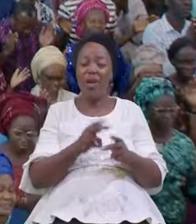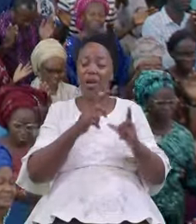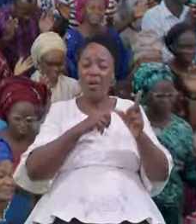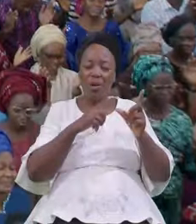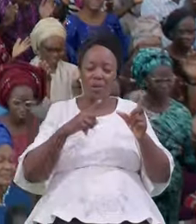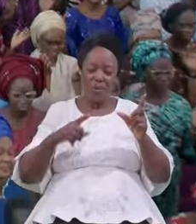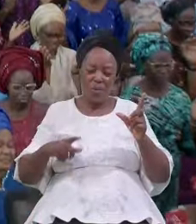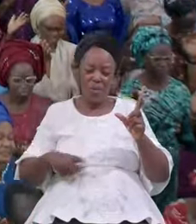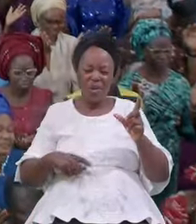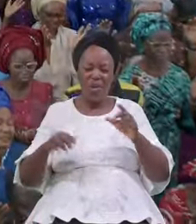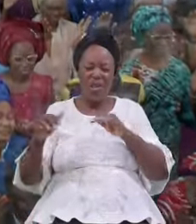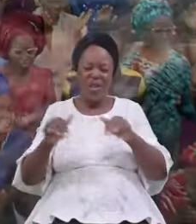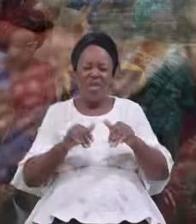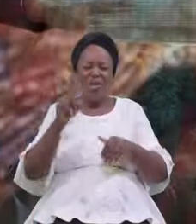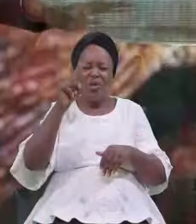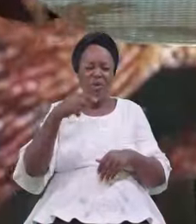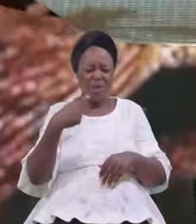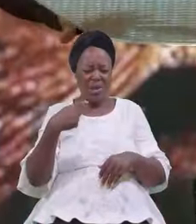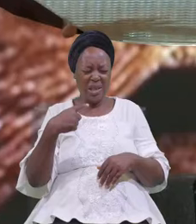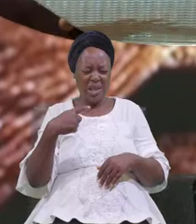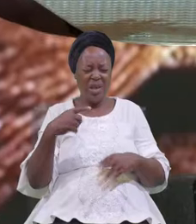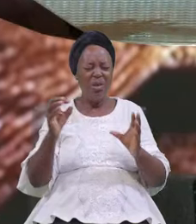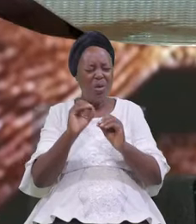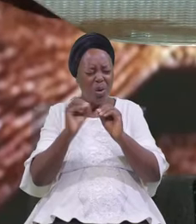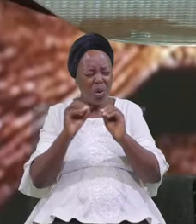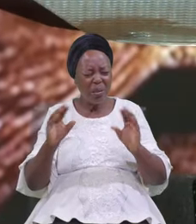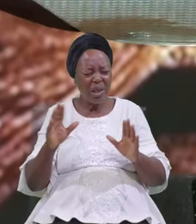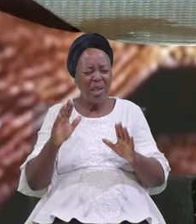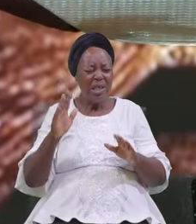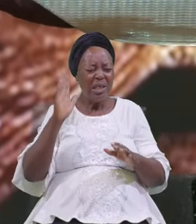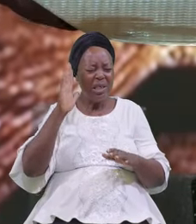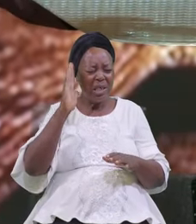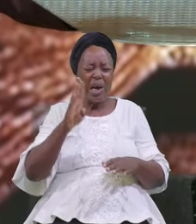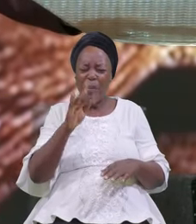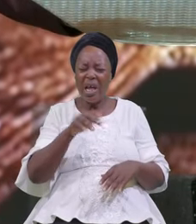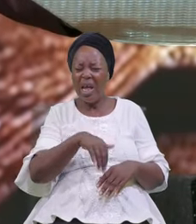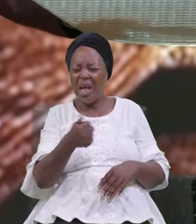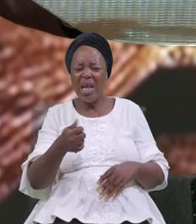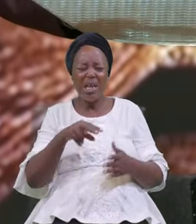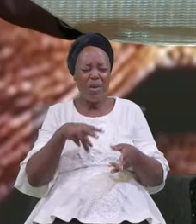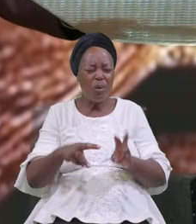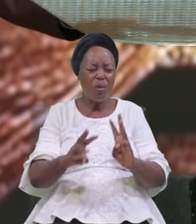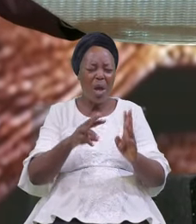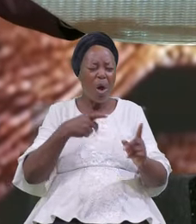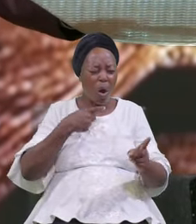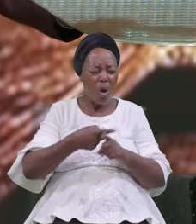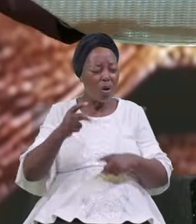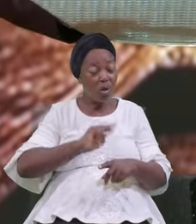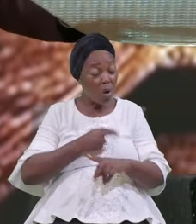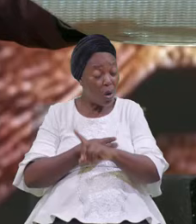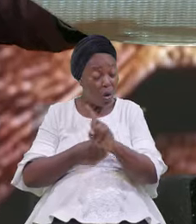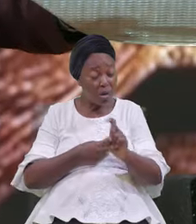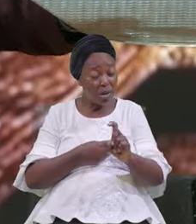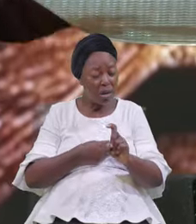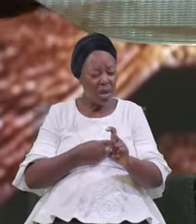Lord, did you say nothing shall by any means hurt us? In